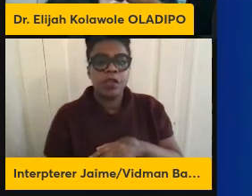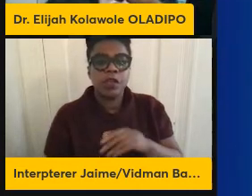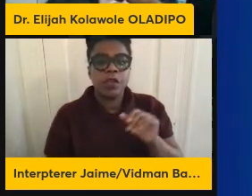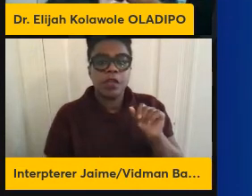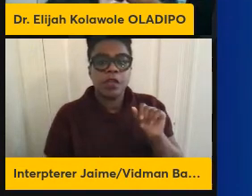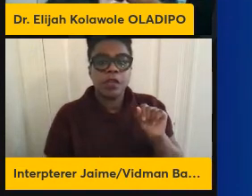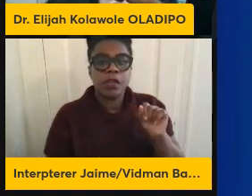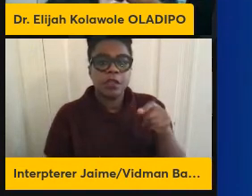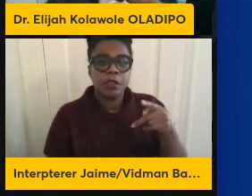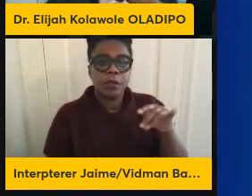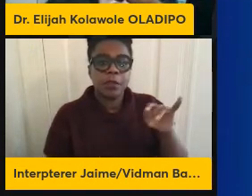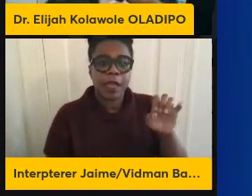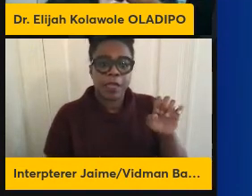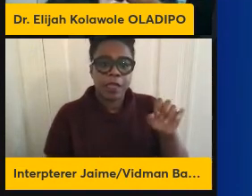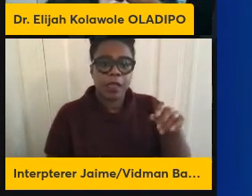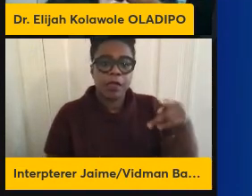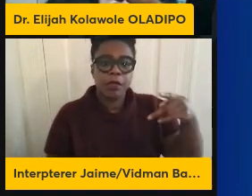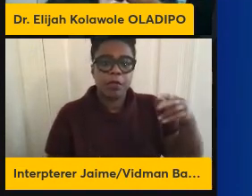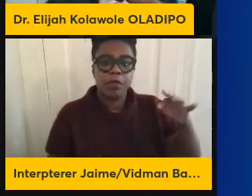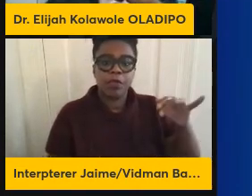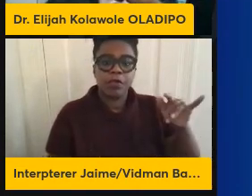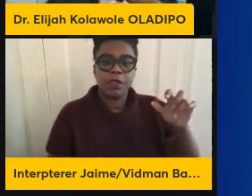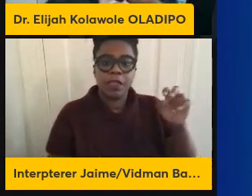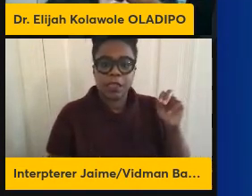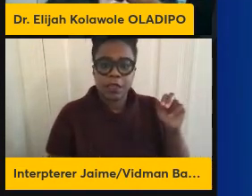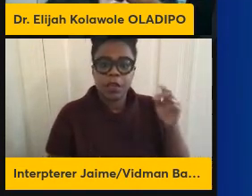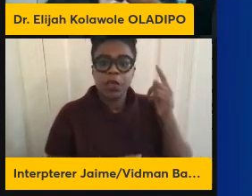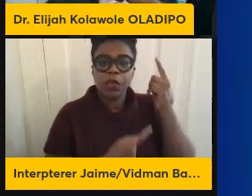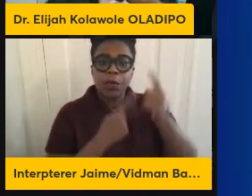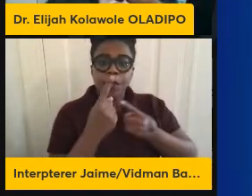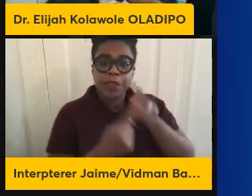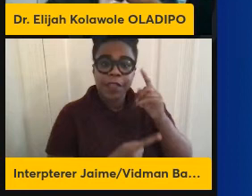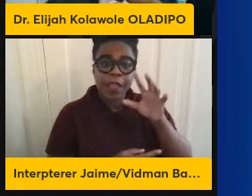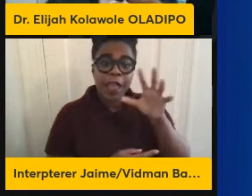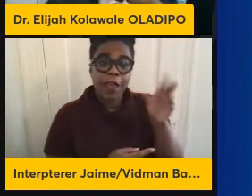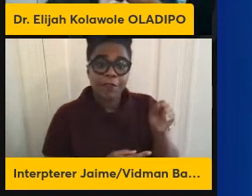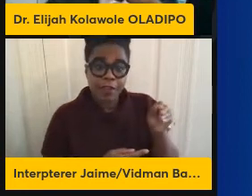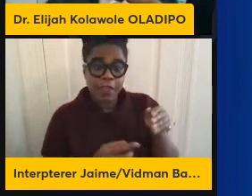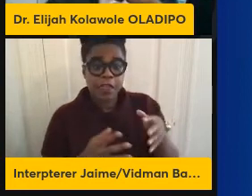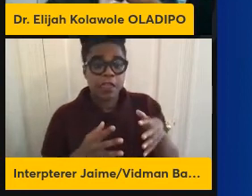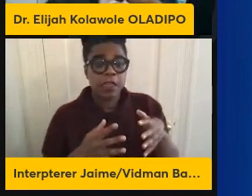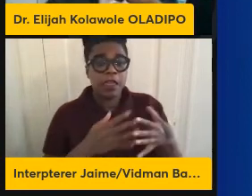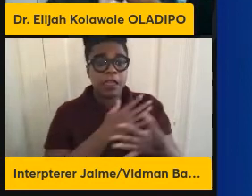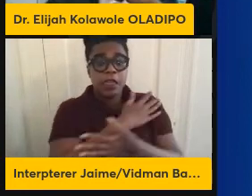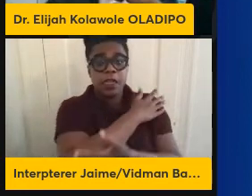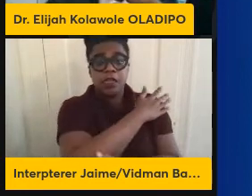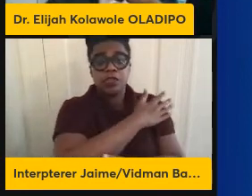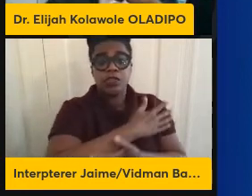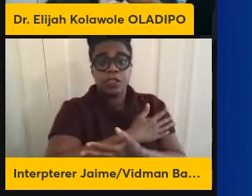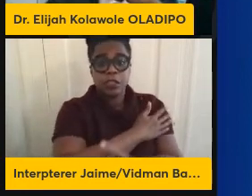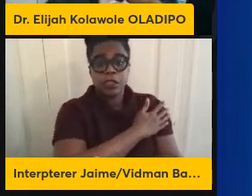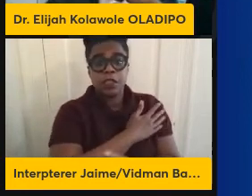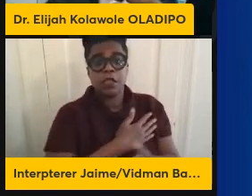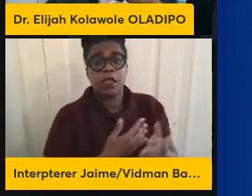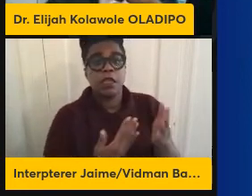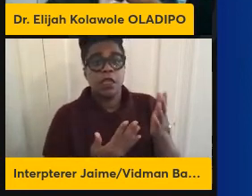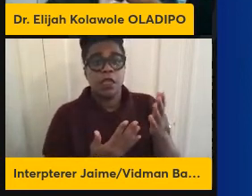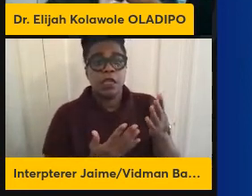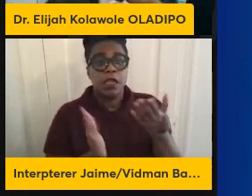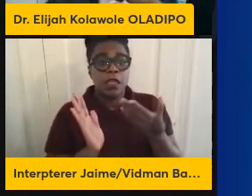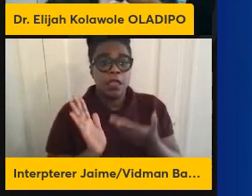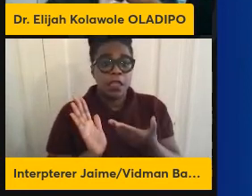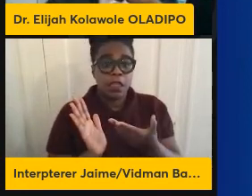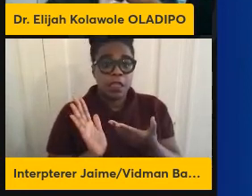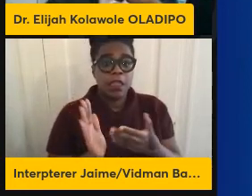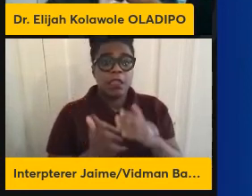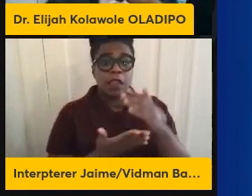glycoproteins. So then we were considering Africa countries, and these are the countries that we lay our hands